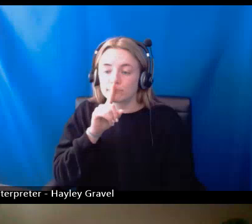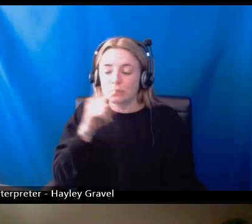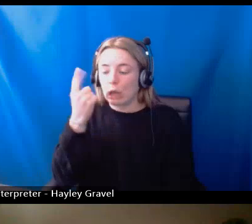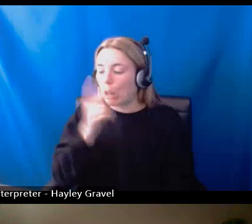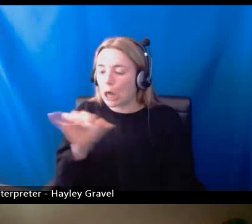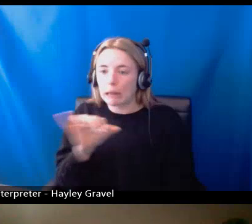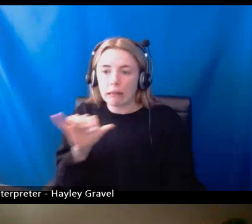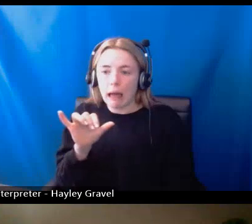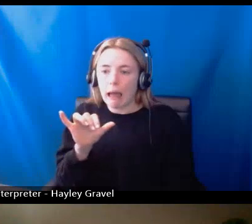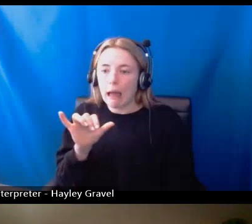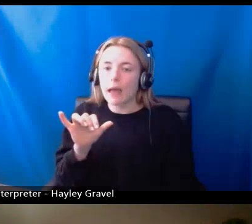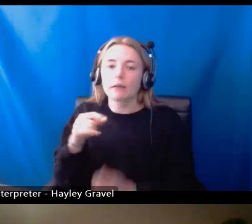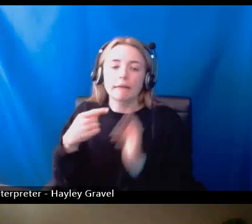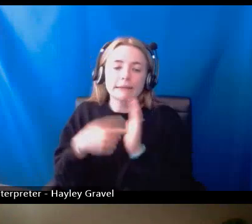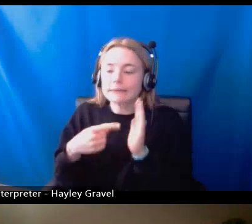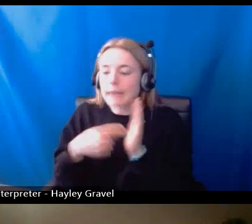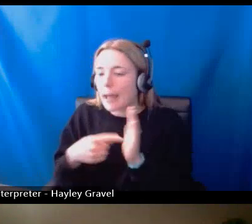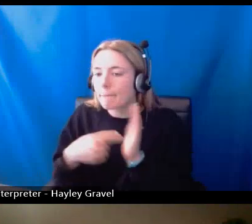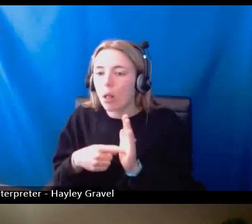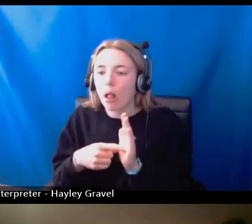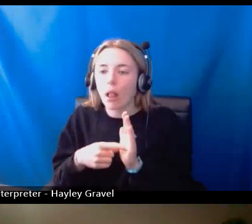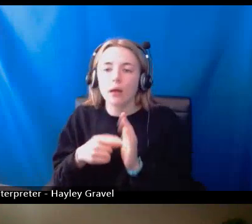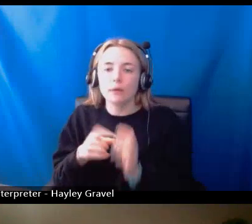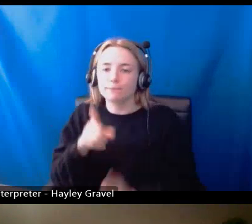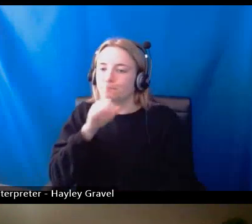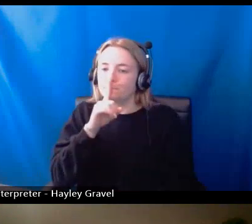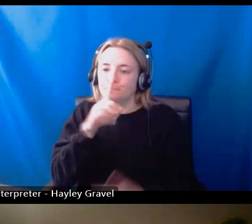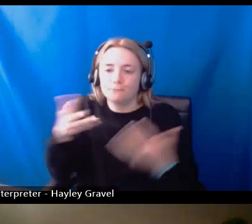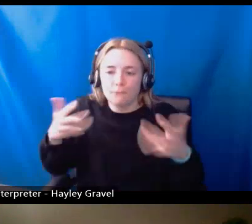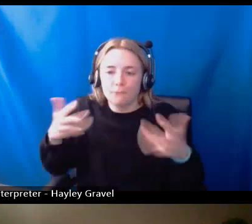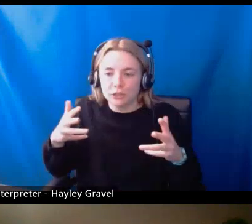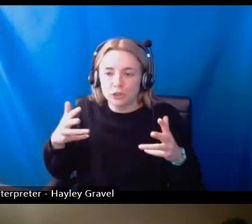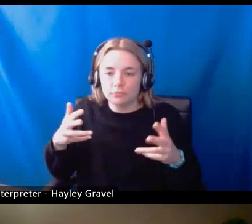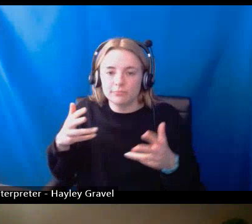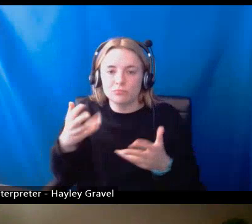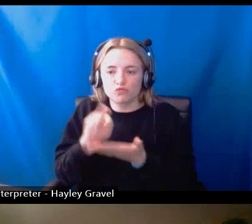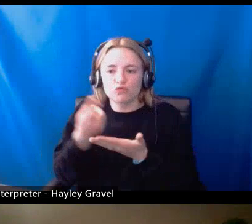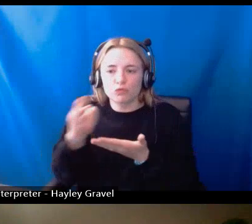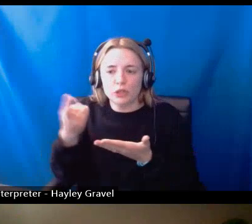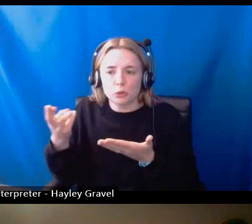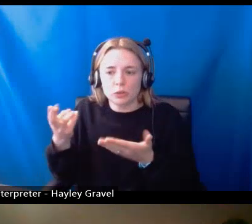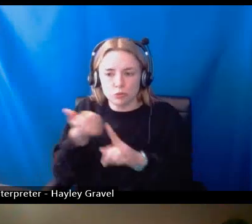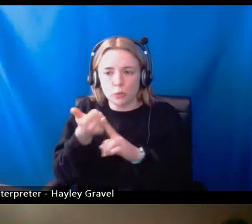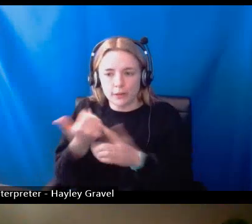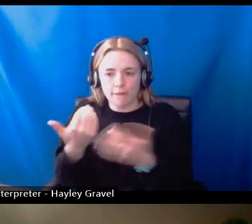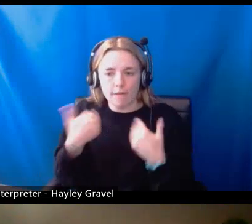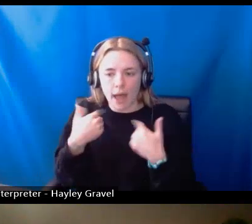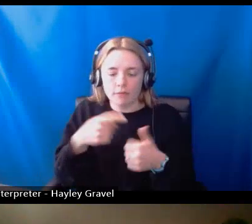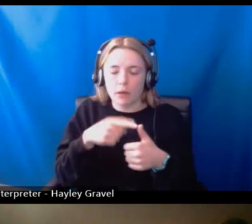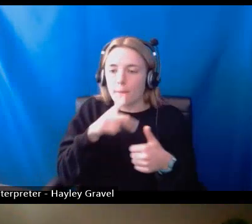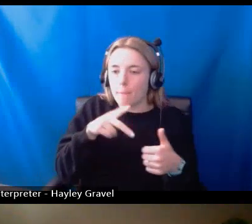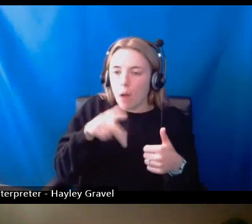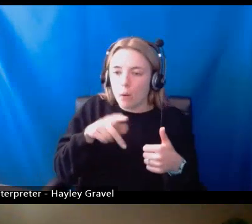look like. I need an example. I've given you all those resources. Okay?